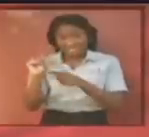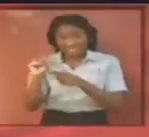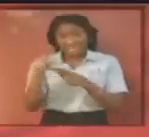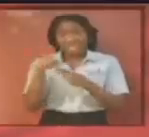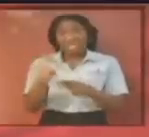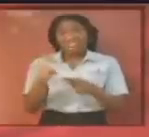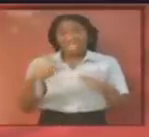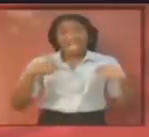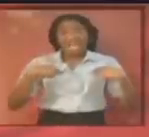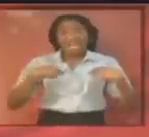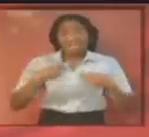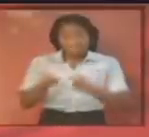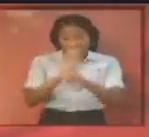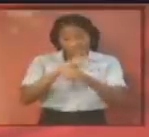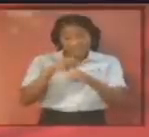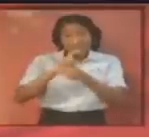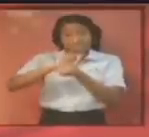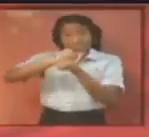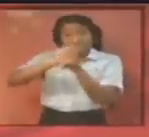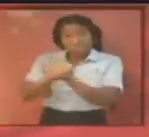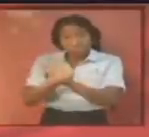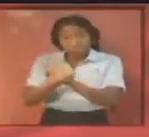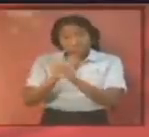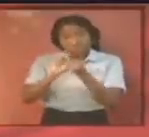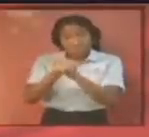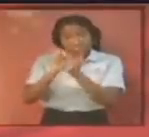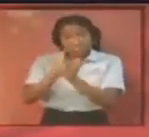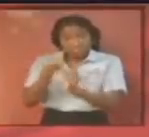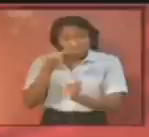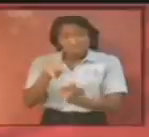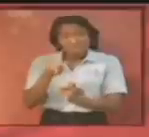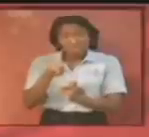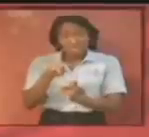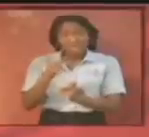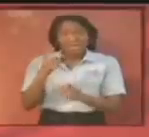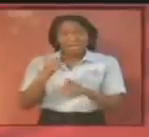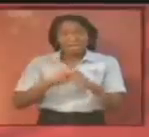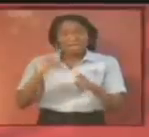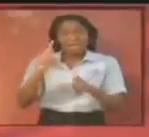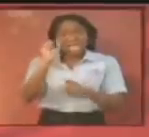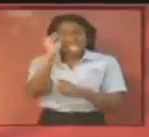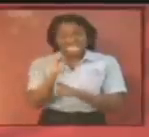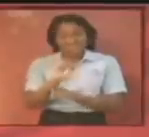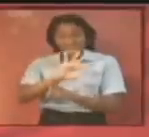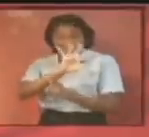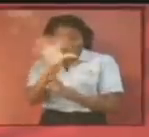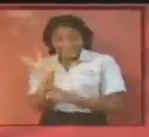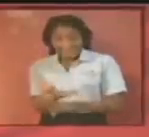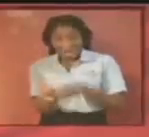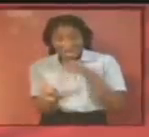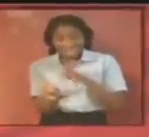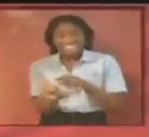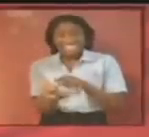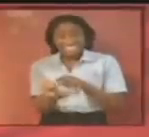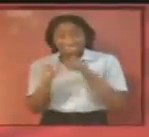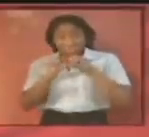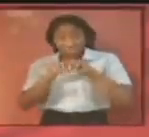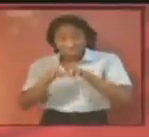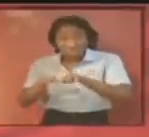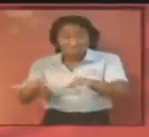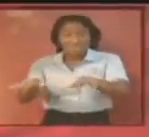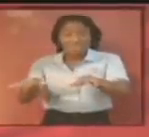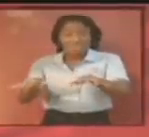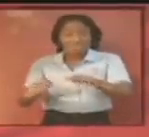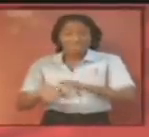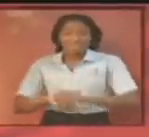B1.351, which is now called the beta variant, and was first identified in South Africa. Interestingly, the mutation that